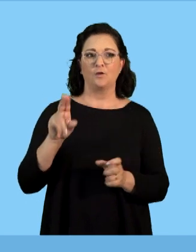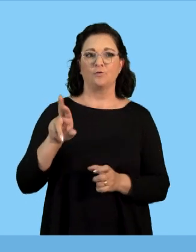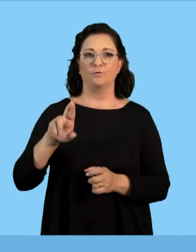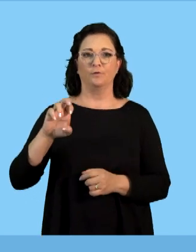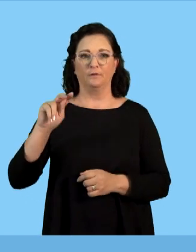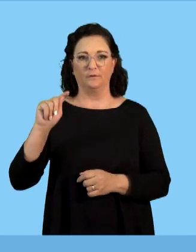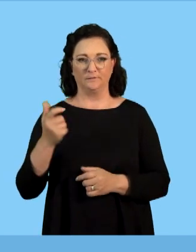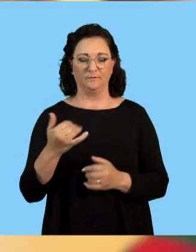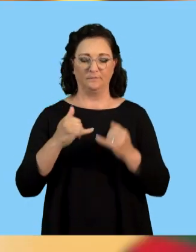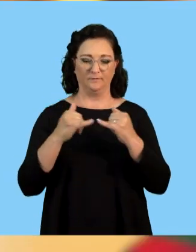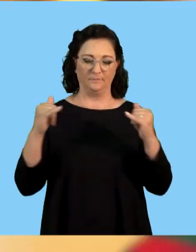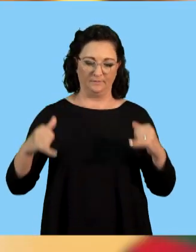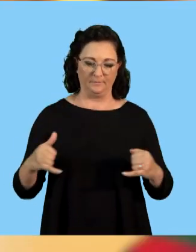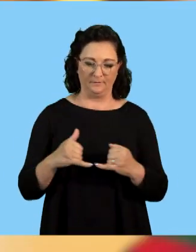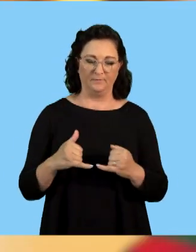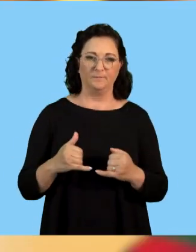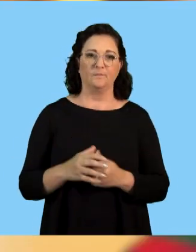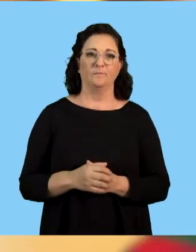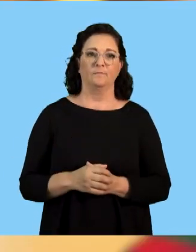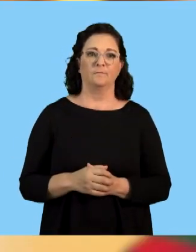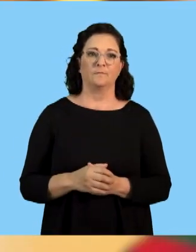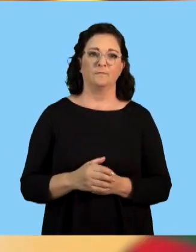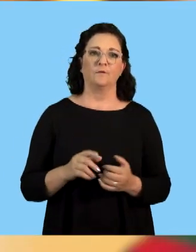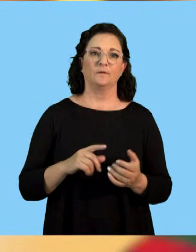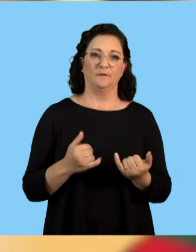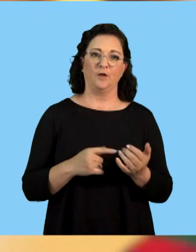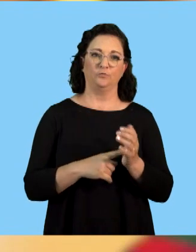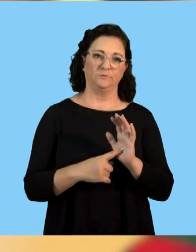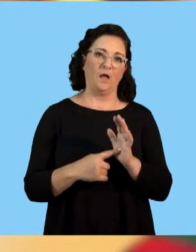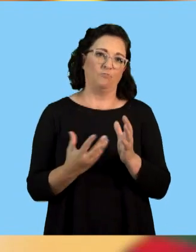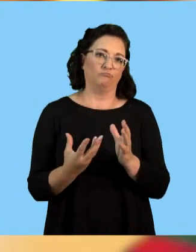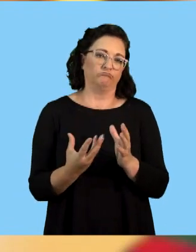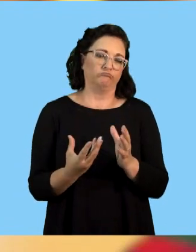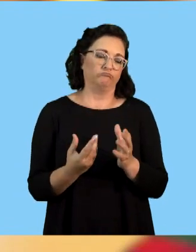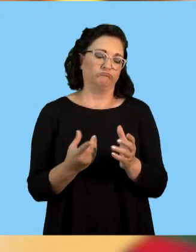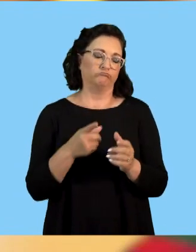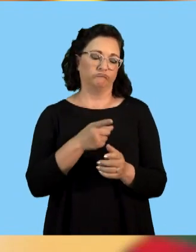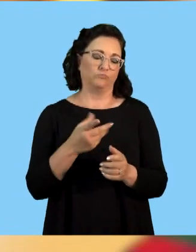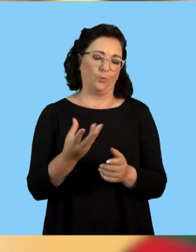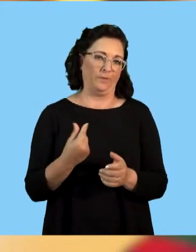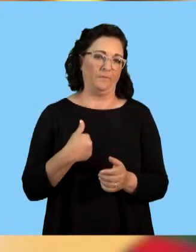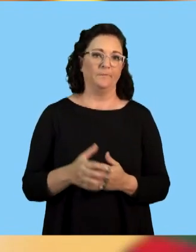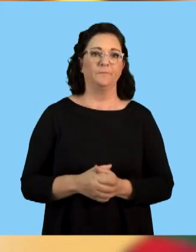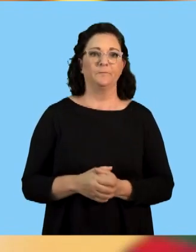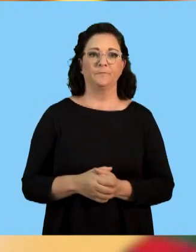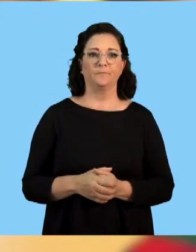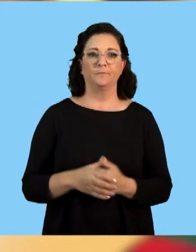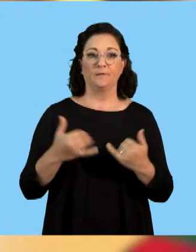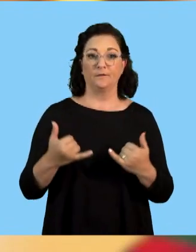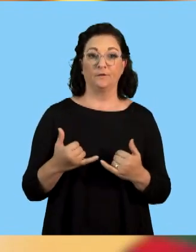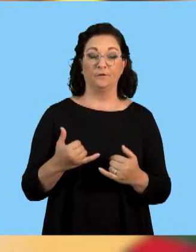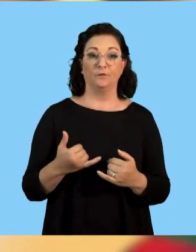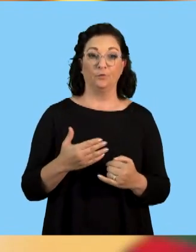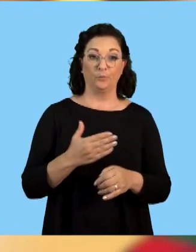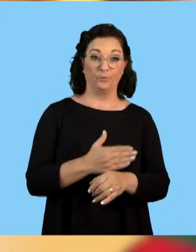words to better explain the entire lesson that you're going to be going through in this time that we have with you today. So before we start